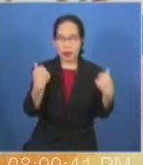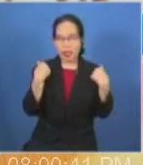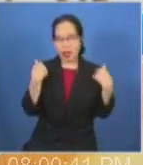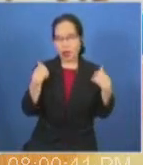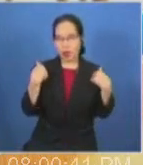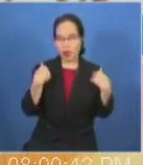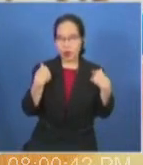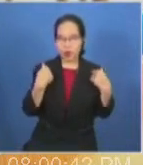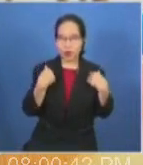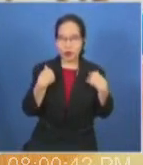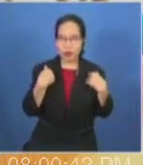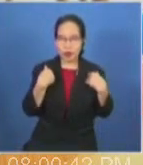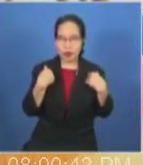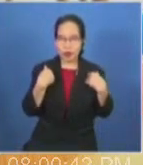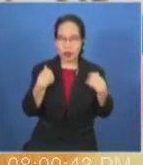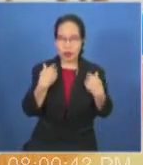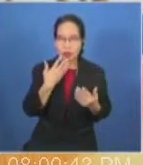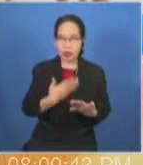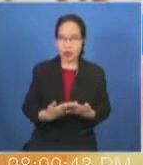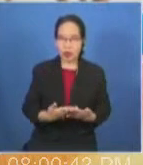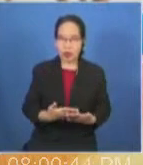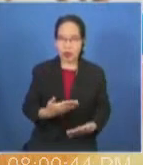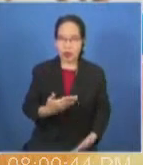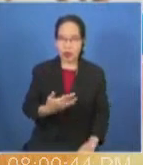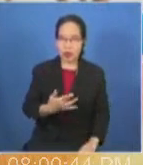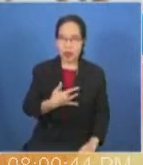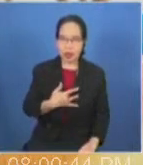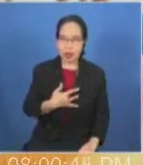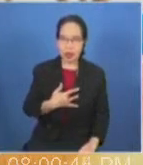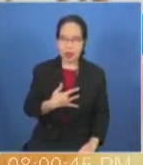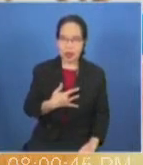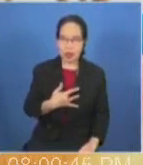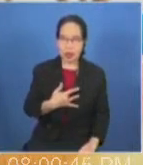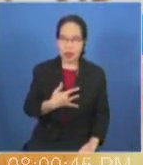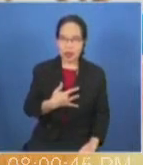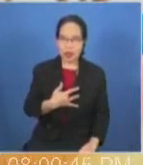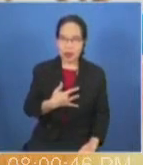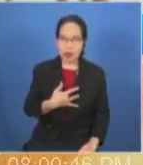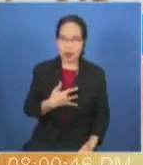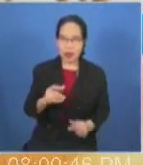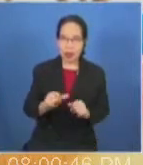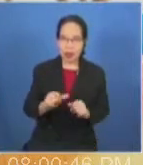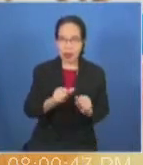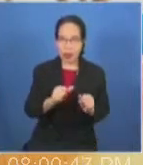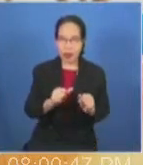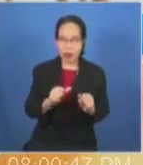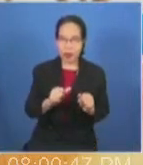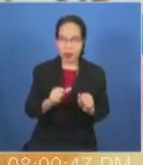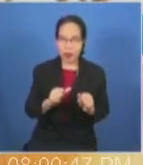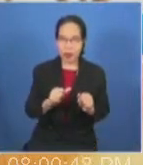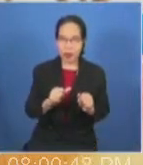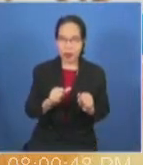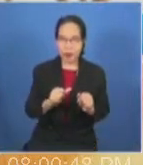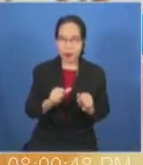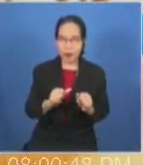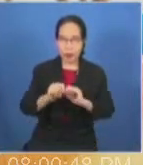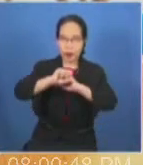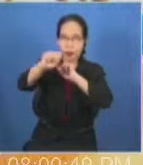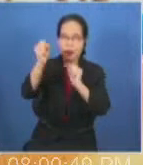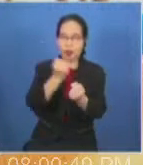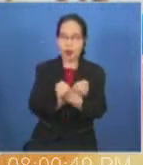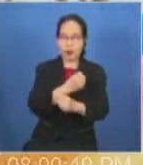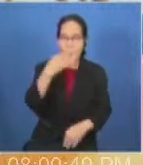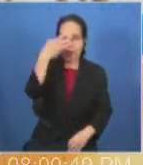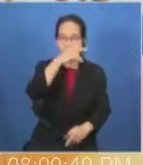And with the trust that every person has innate goodness, for us